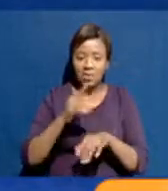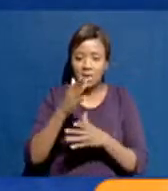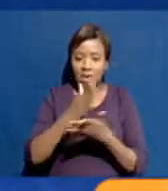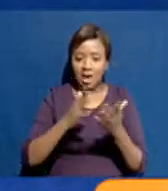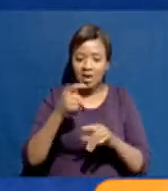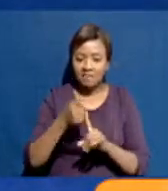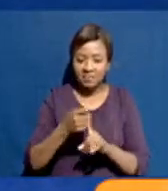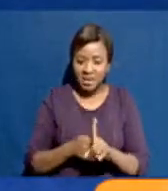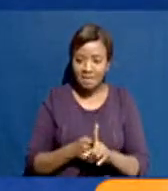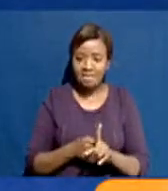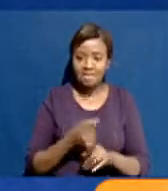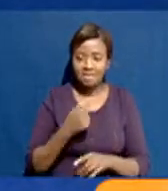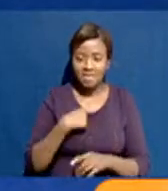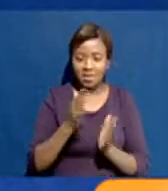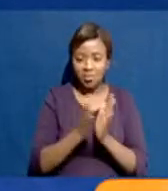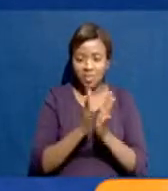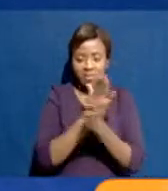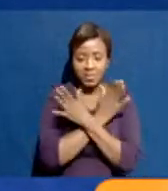I,